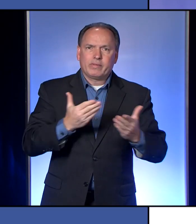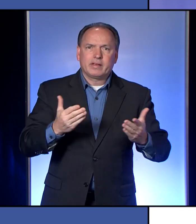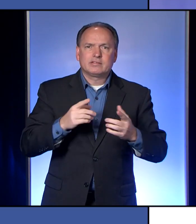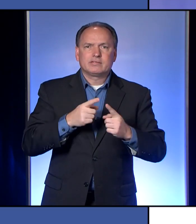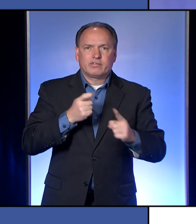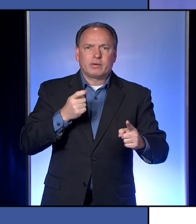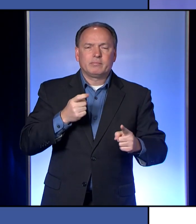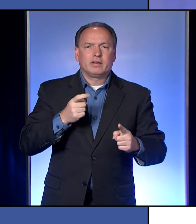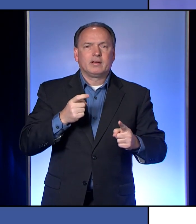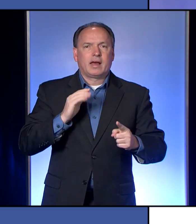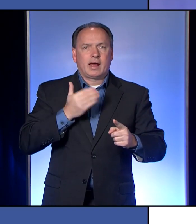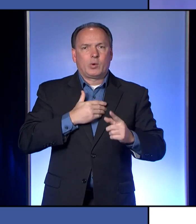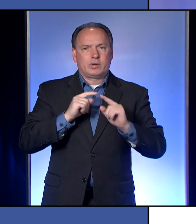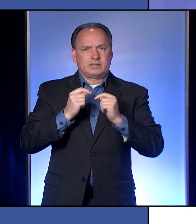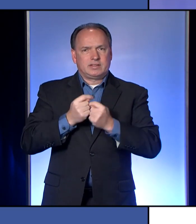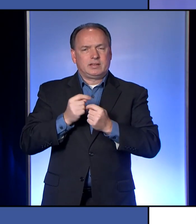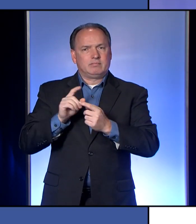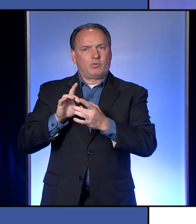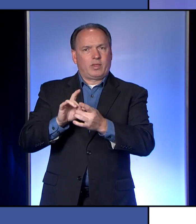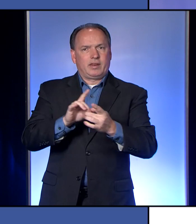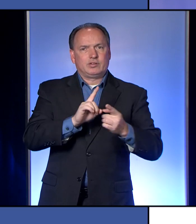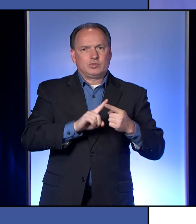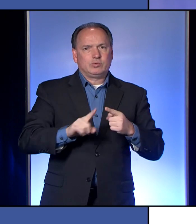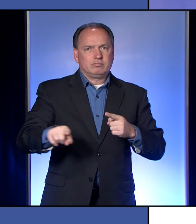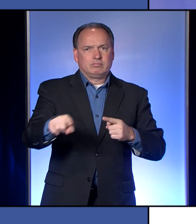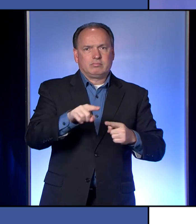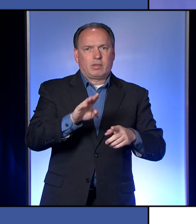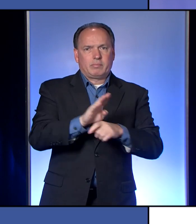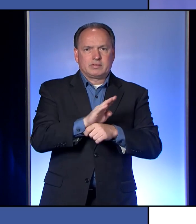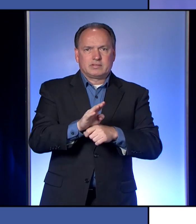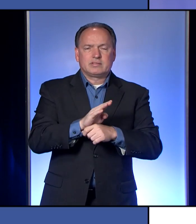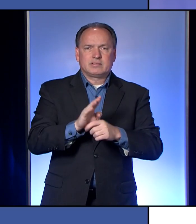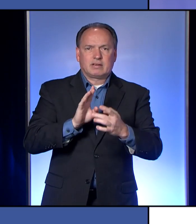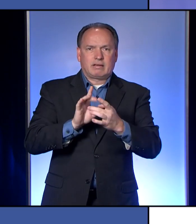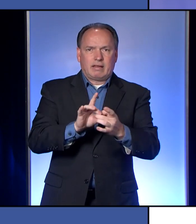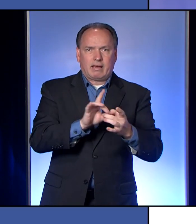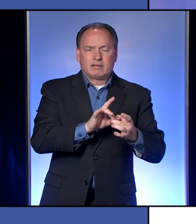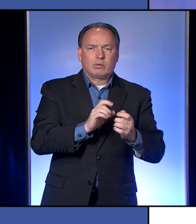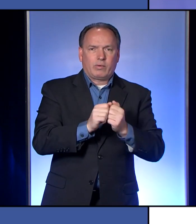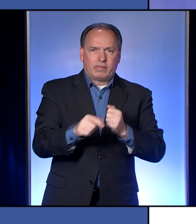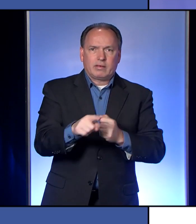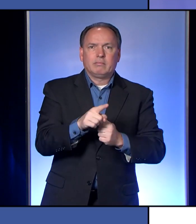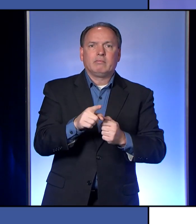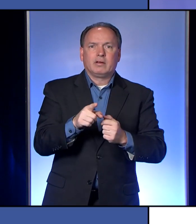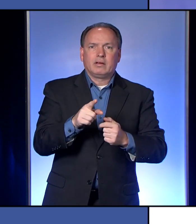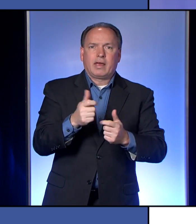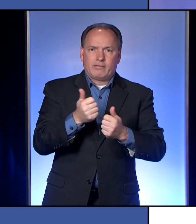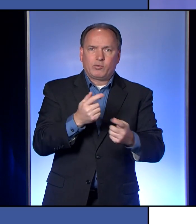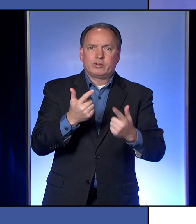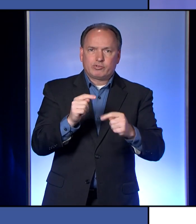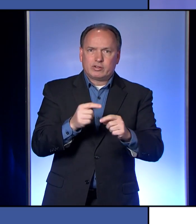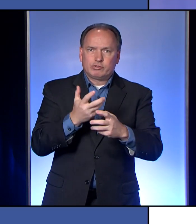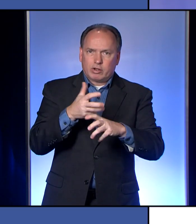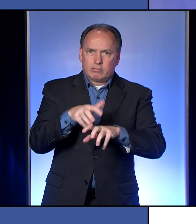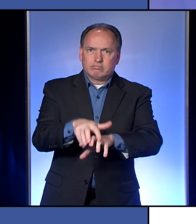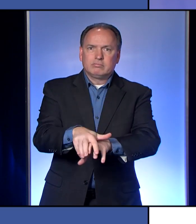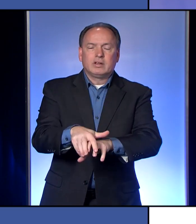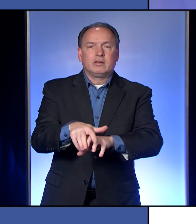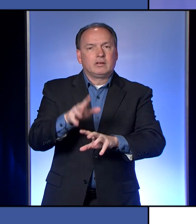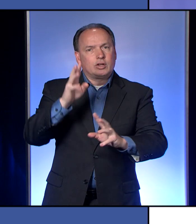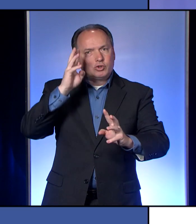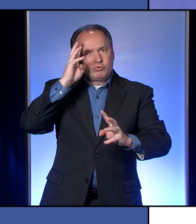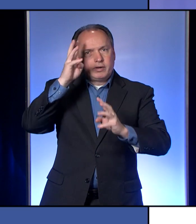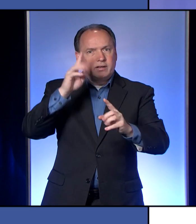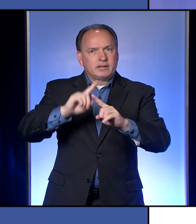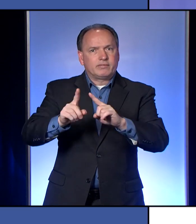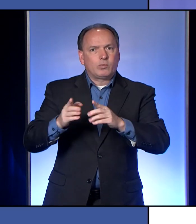my enforcement team about many of our businesses as they connect with them, and I think people are trying to be creative out there in